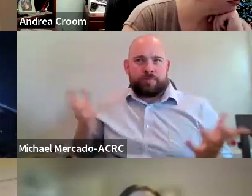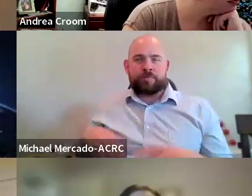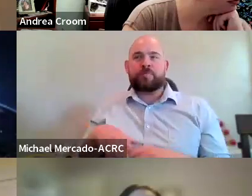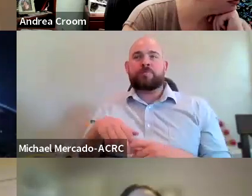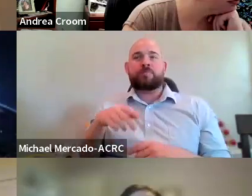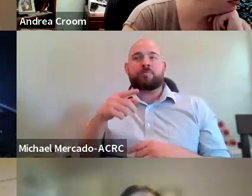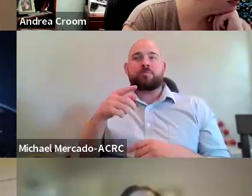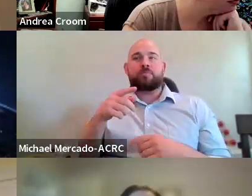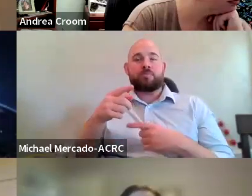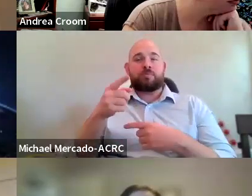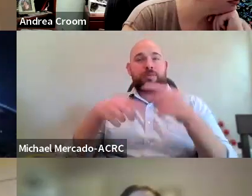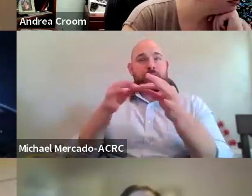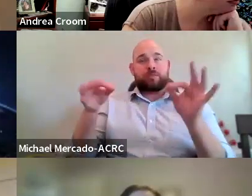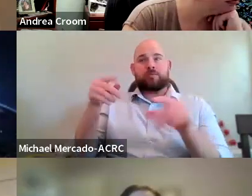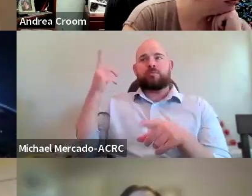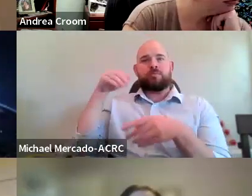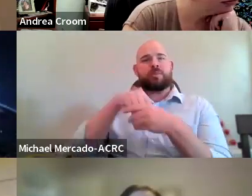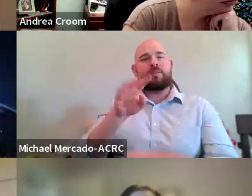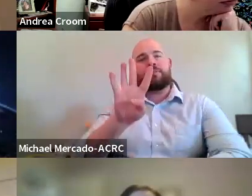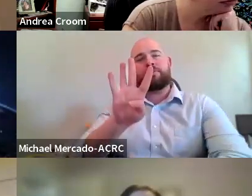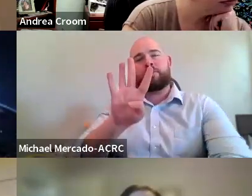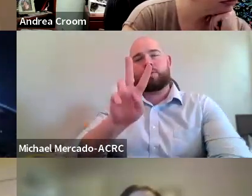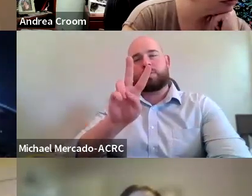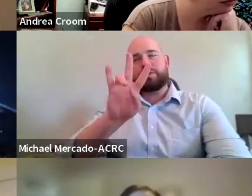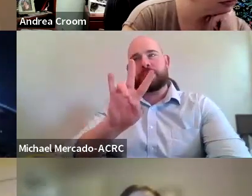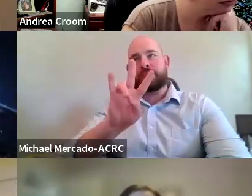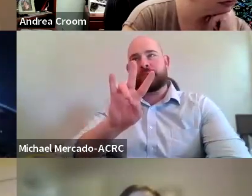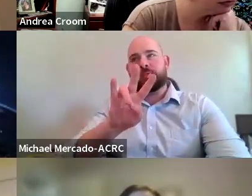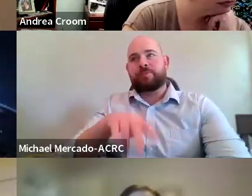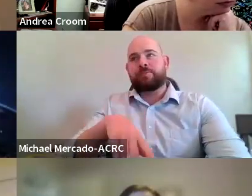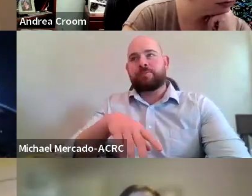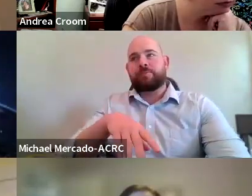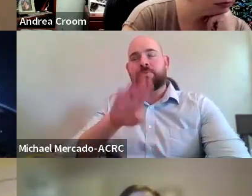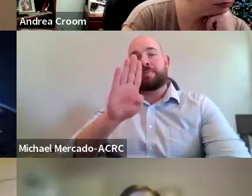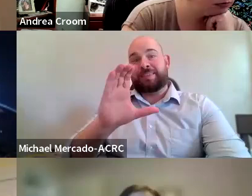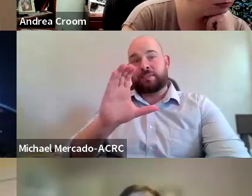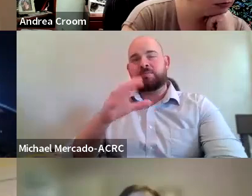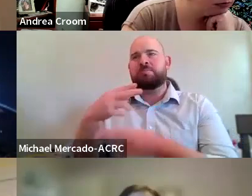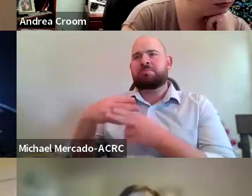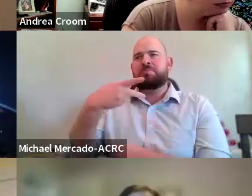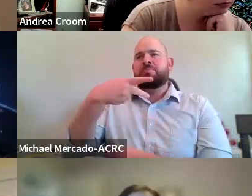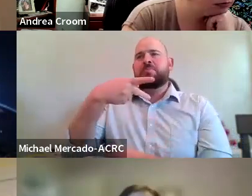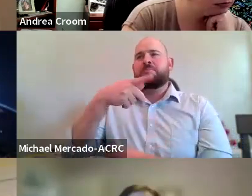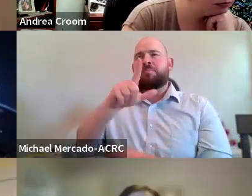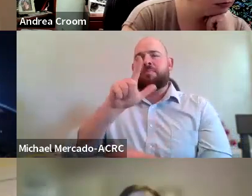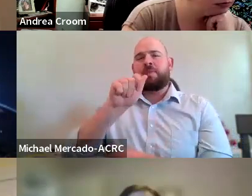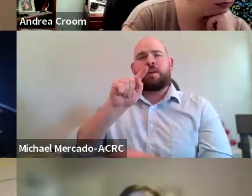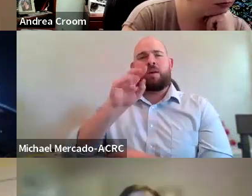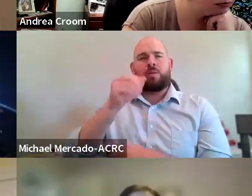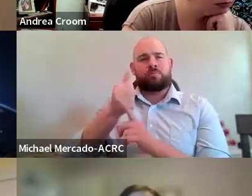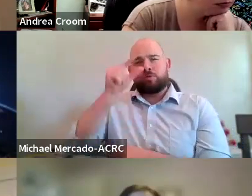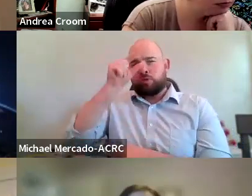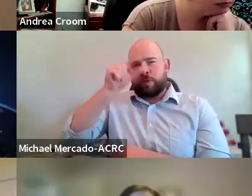sign language, but let's take a journey back in history. Sign language, as far as early as 427